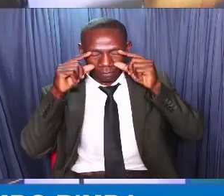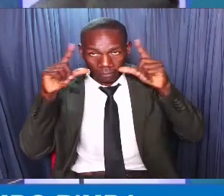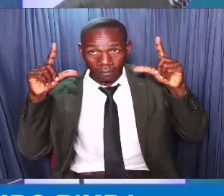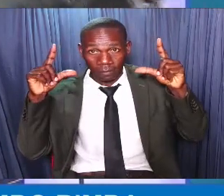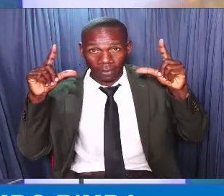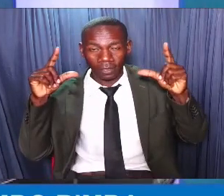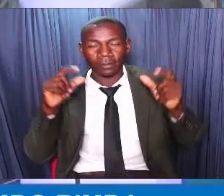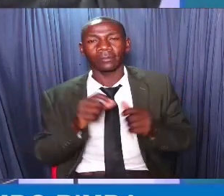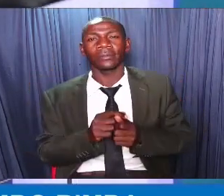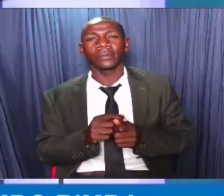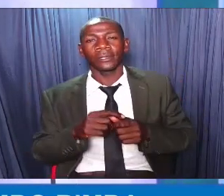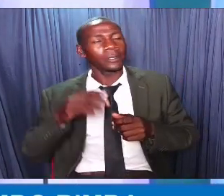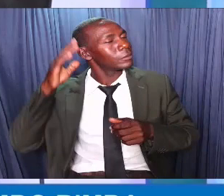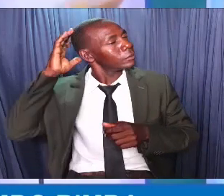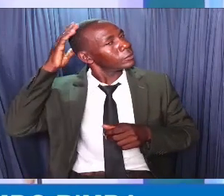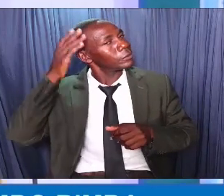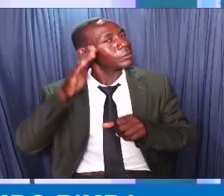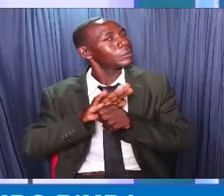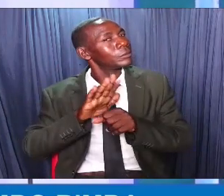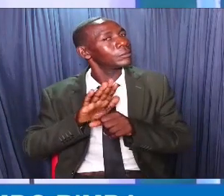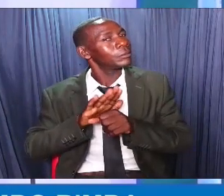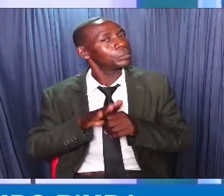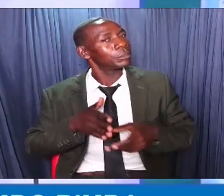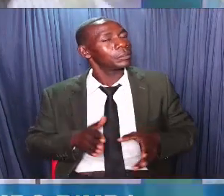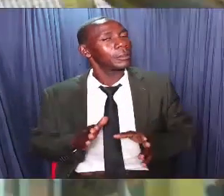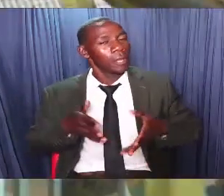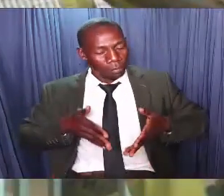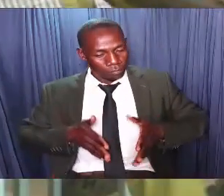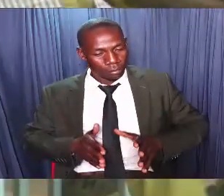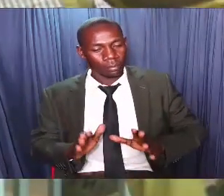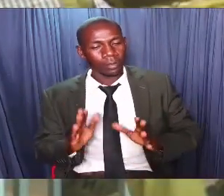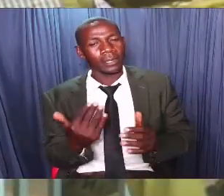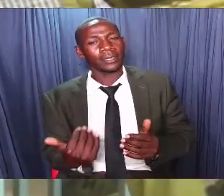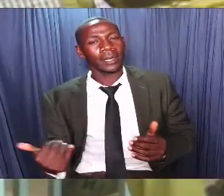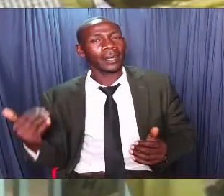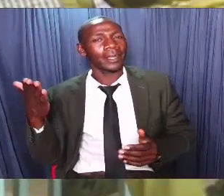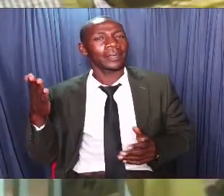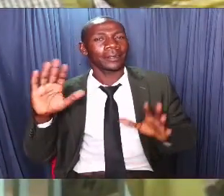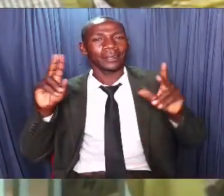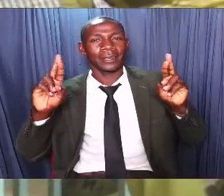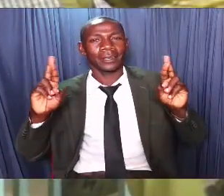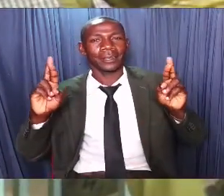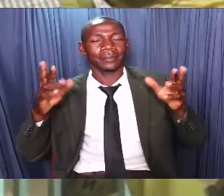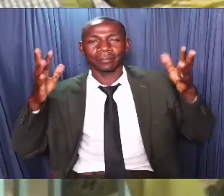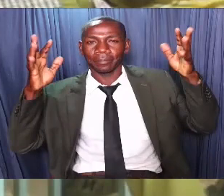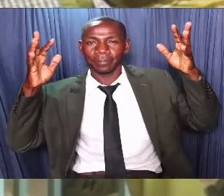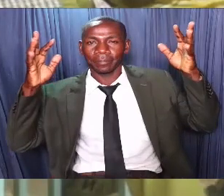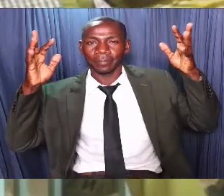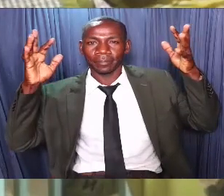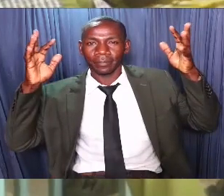the eyes are open. Na nywele zimejaa kichwani. And the hair is full on the head. Amezaliwa mwana. The child is born already.